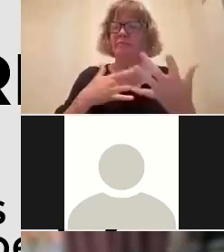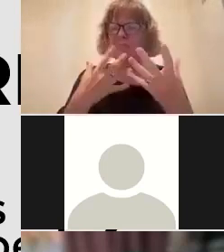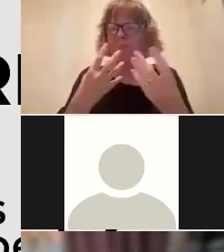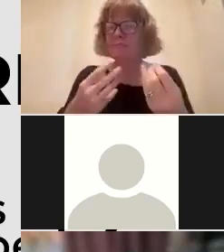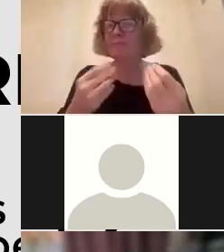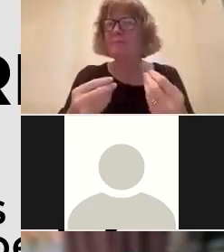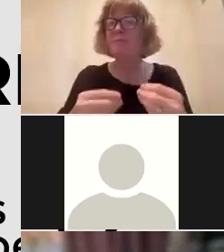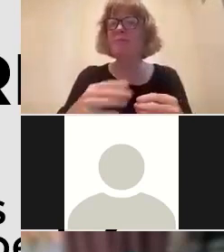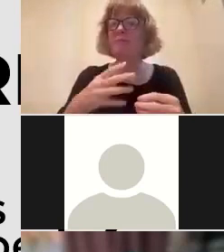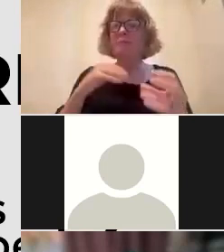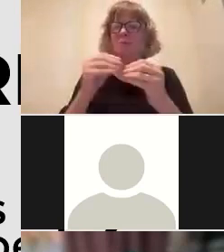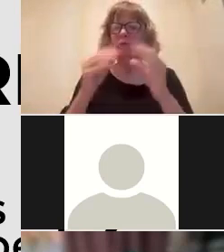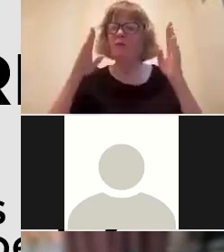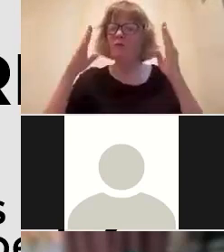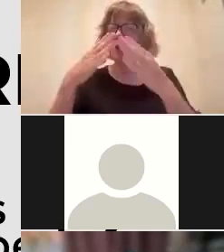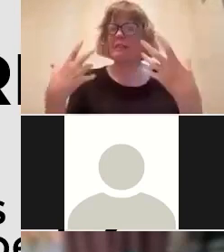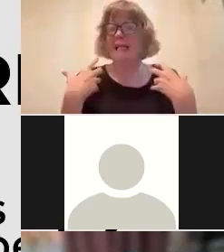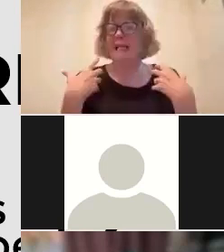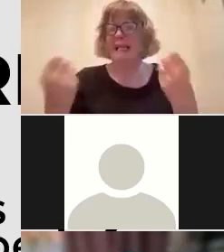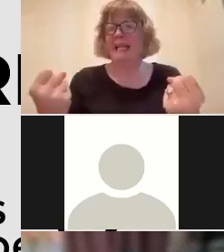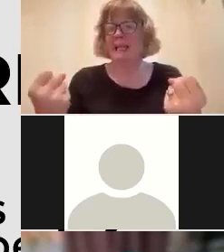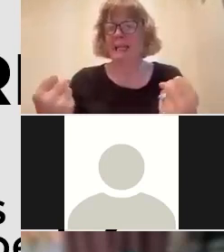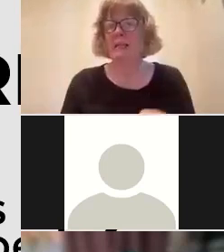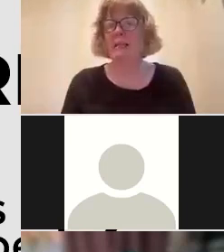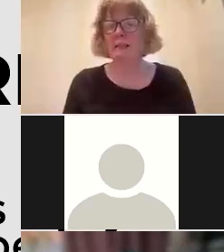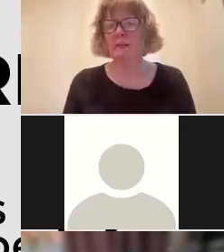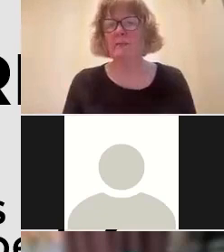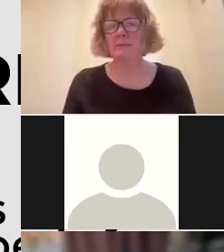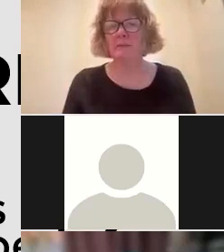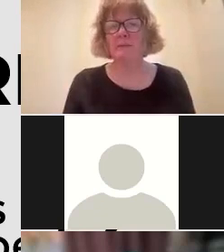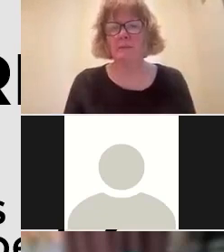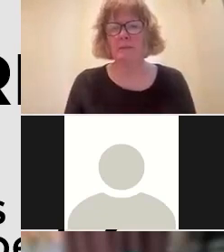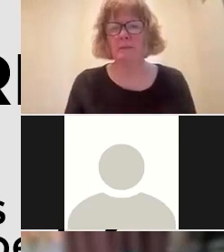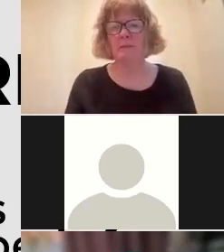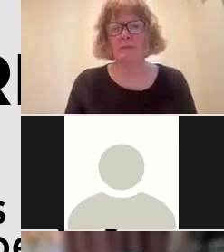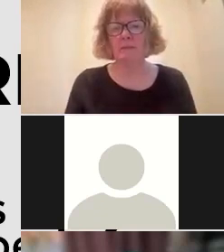framework builds upon trauma-informed care.